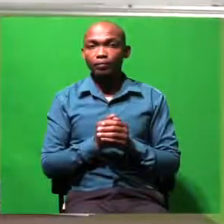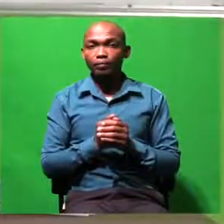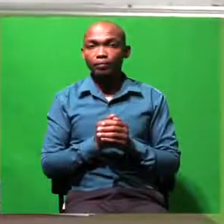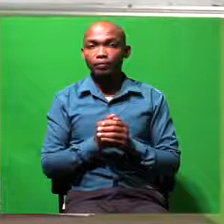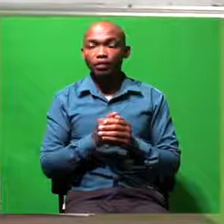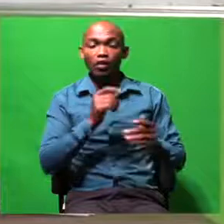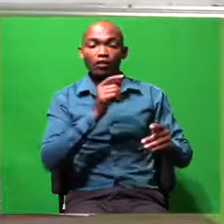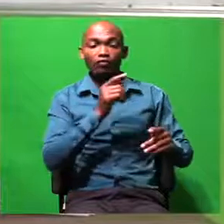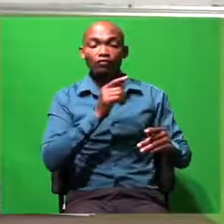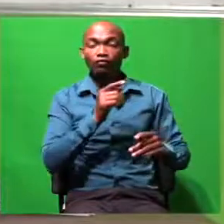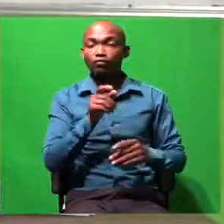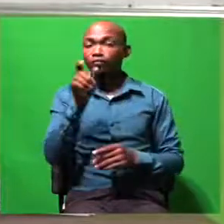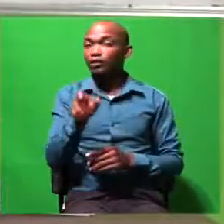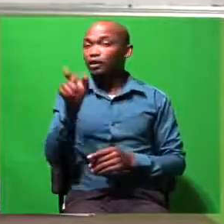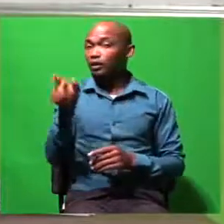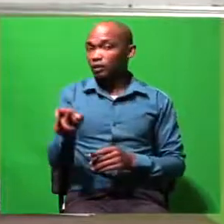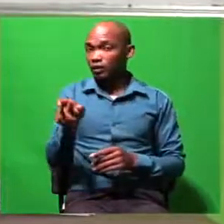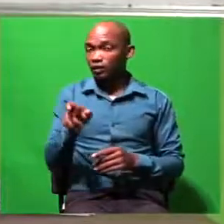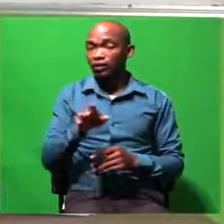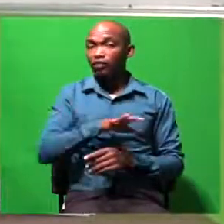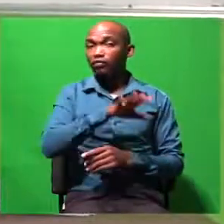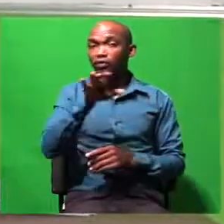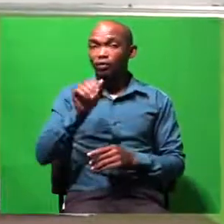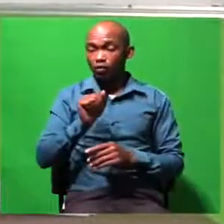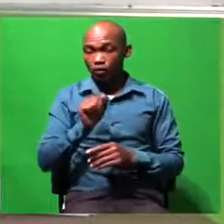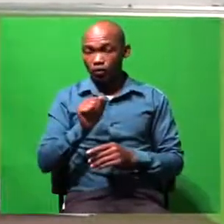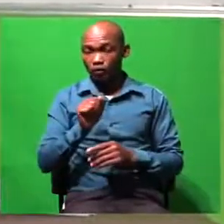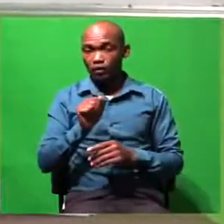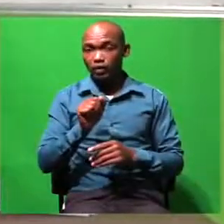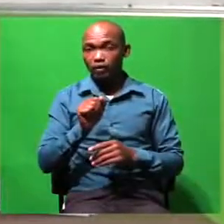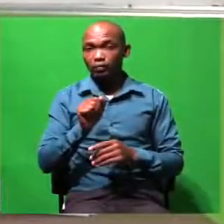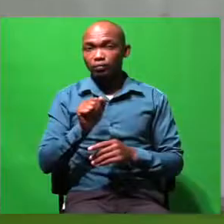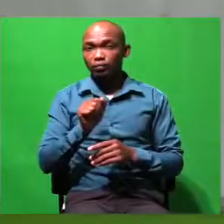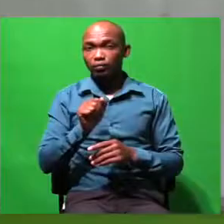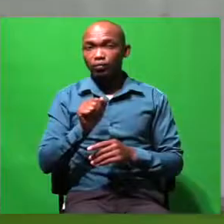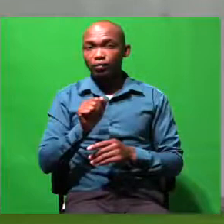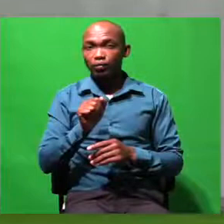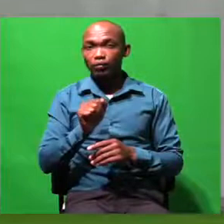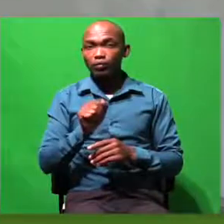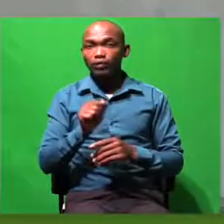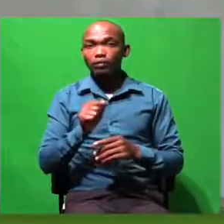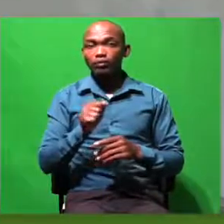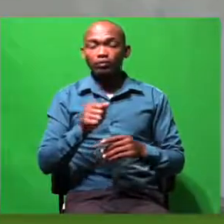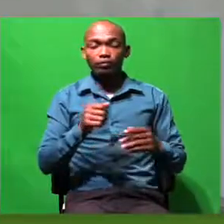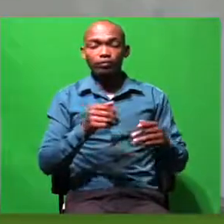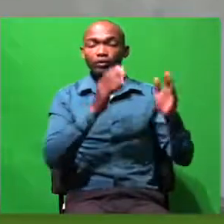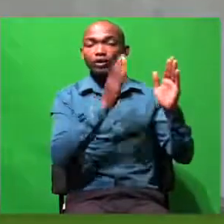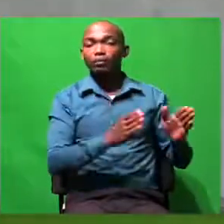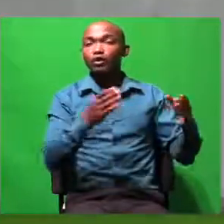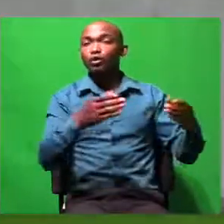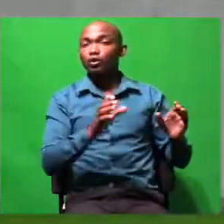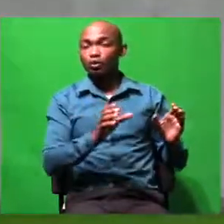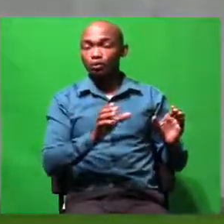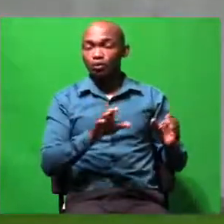of citizen to those special group. All